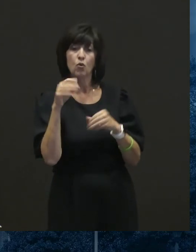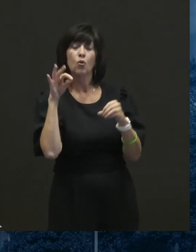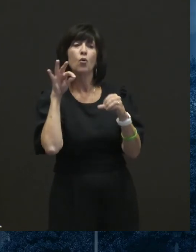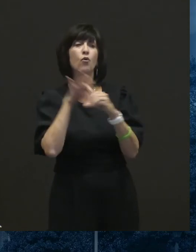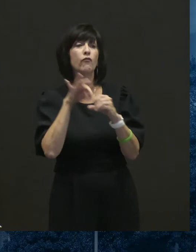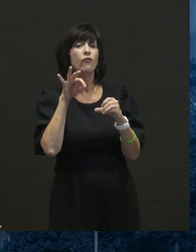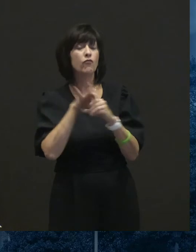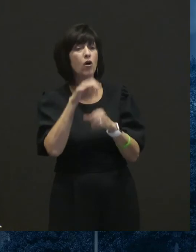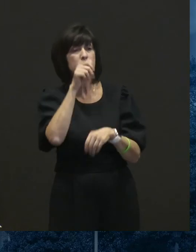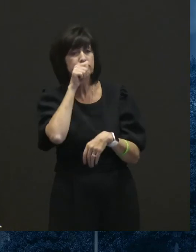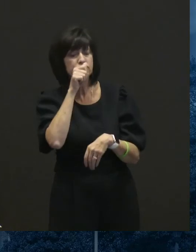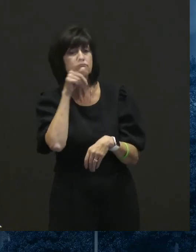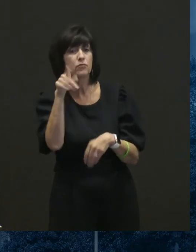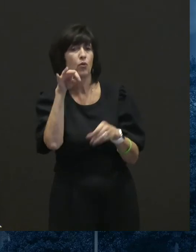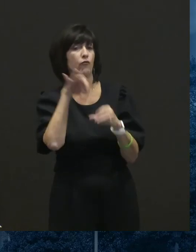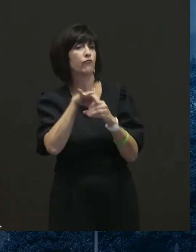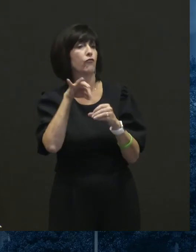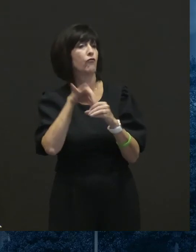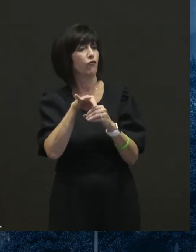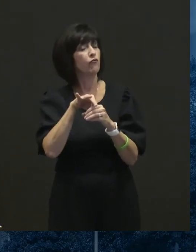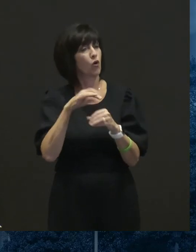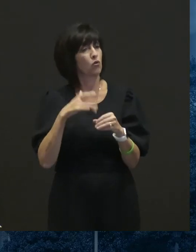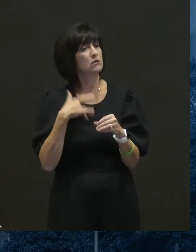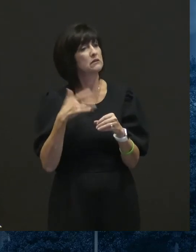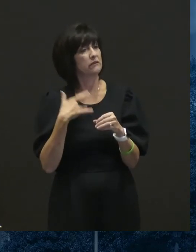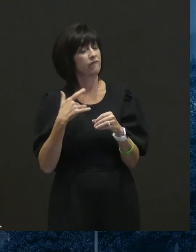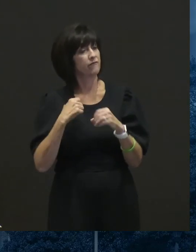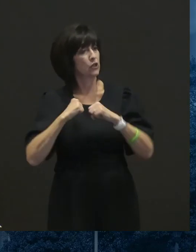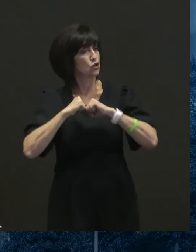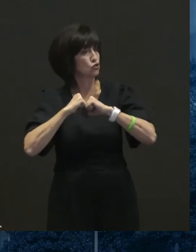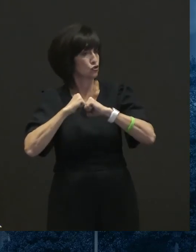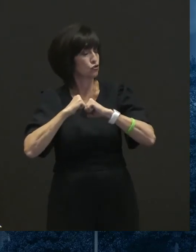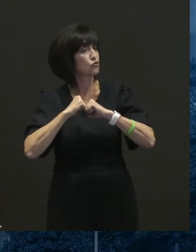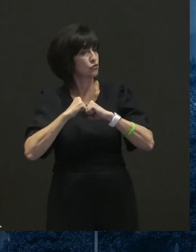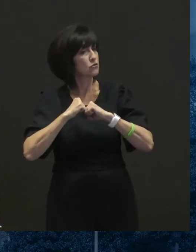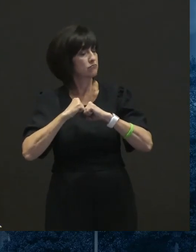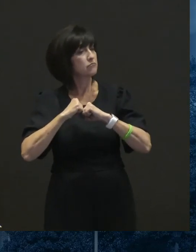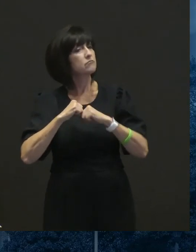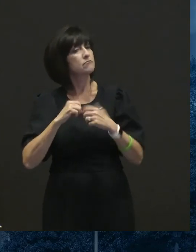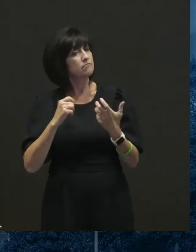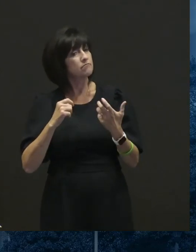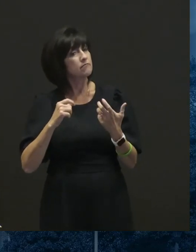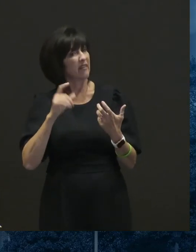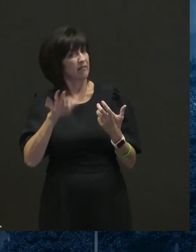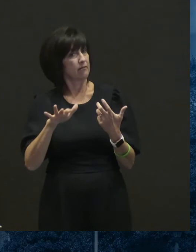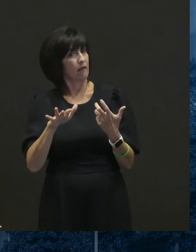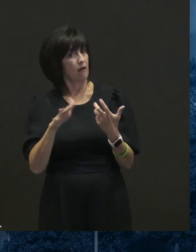by mail, frankly, does it more, as I said, and it's a really safe way